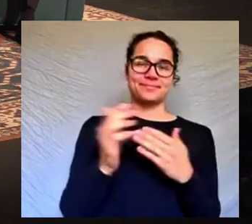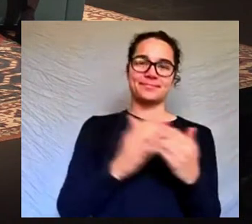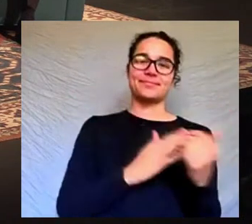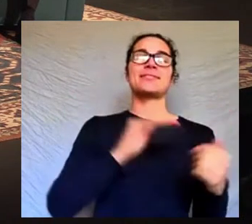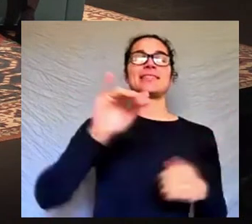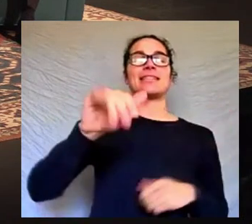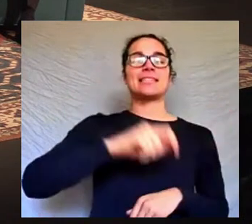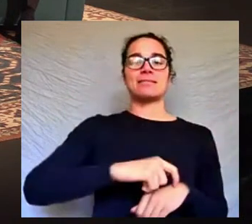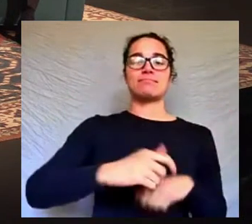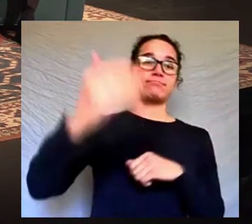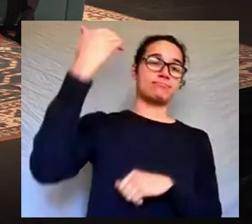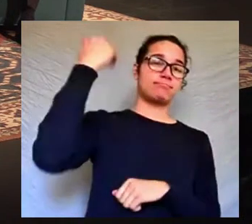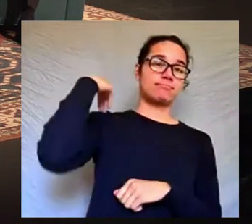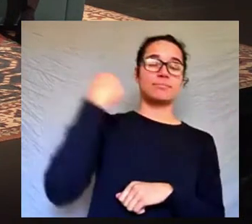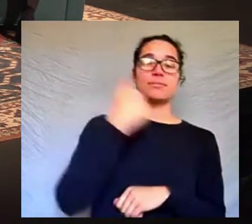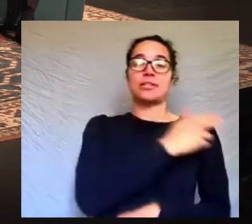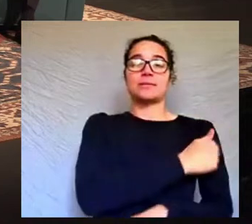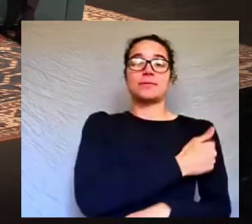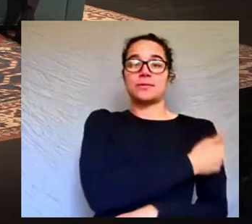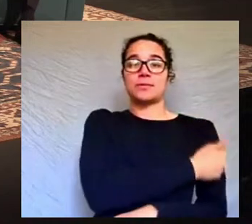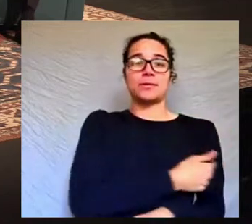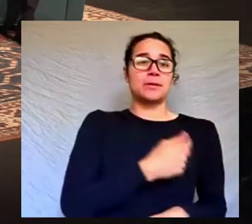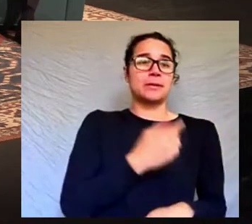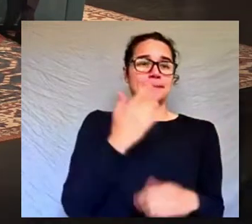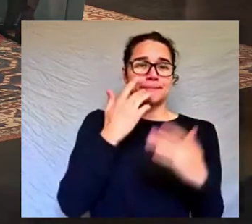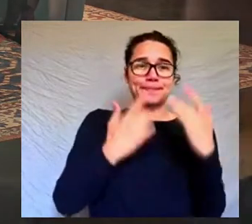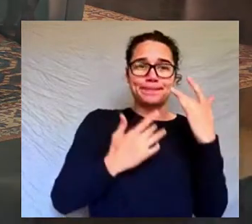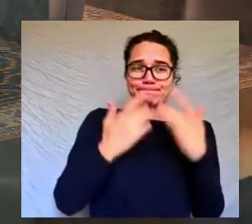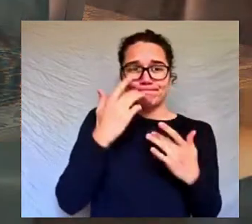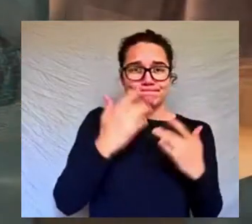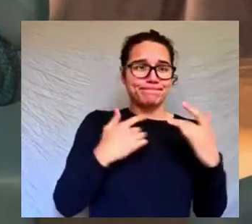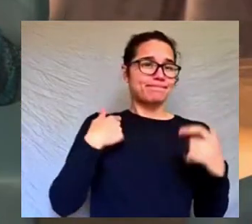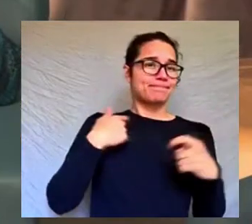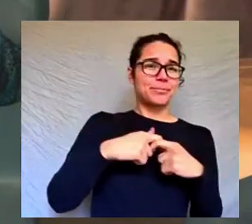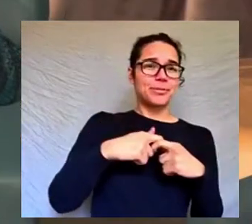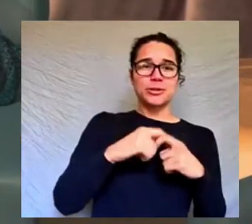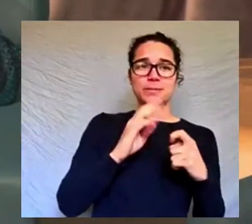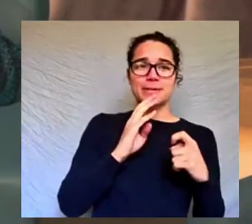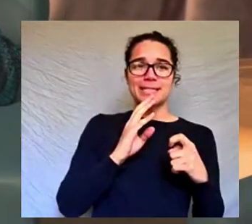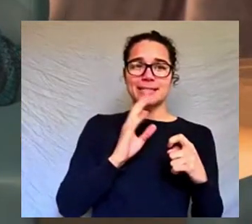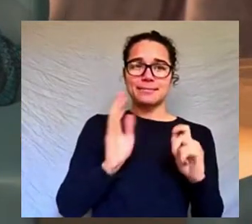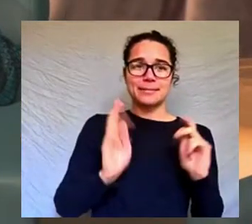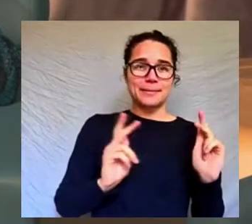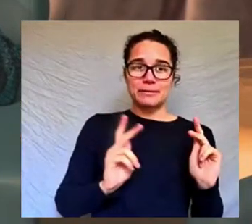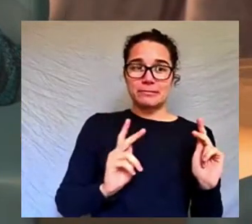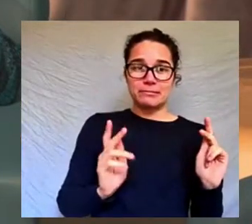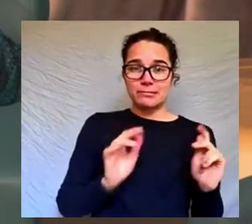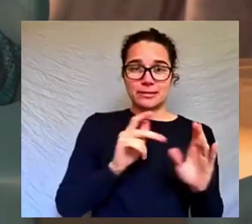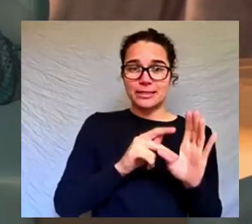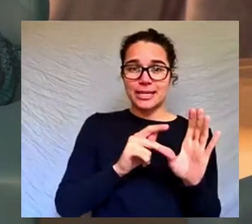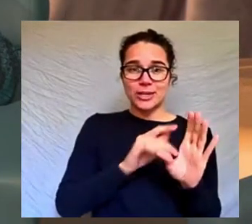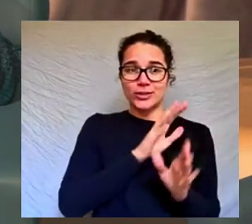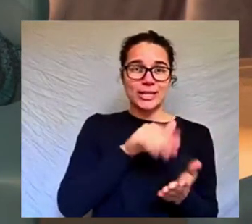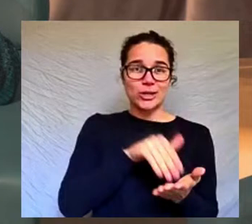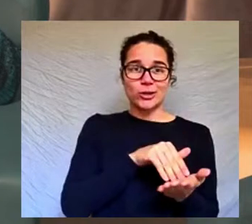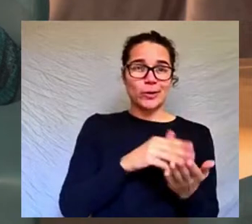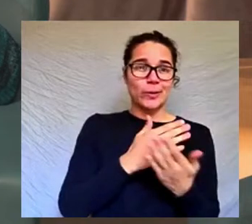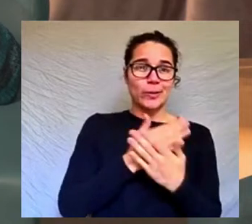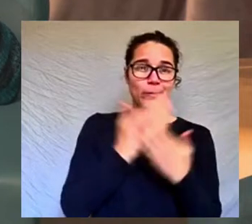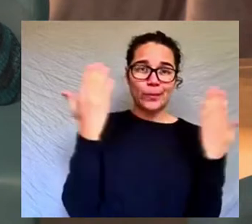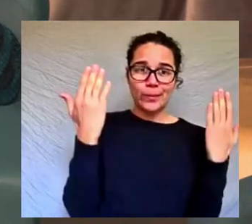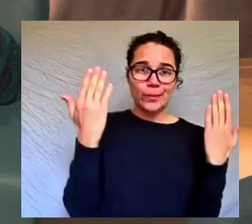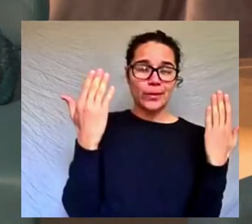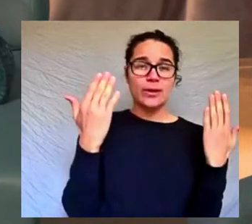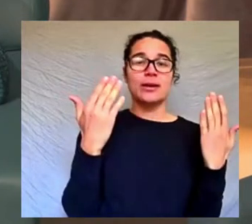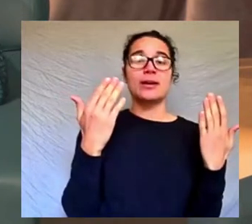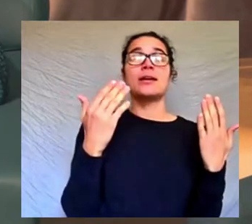the hospital had very few Spanish-speaking people, the psychiatric center. And I organized